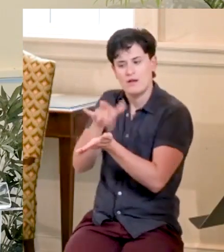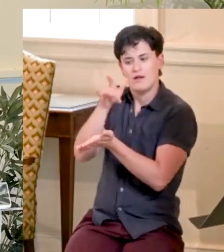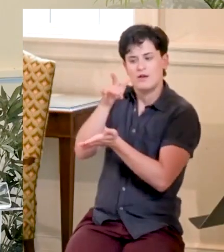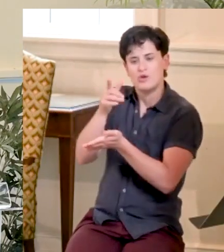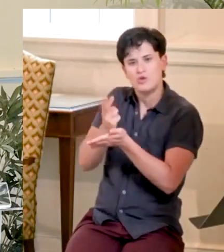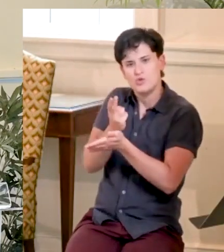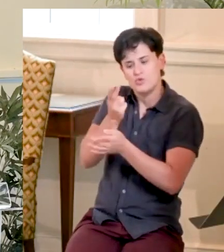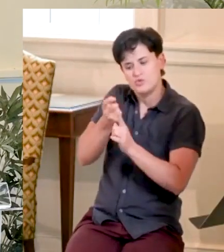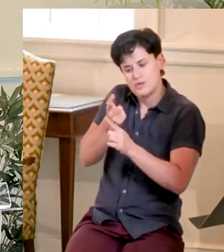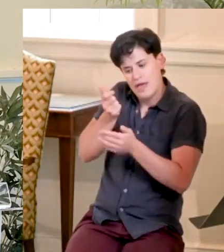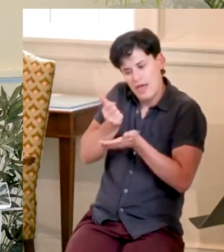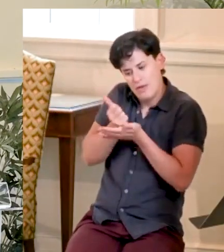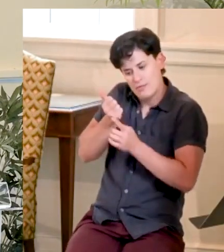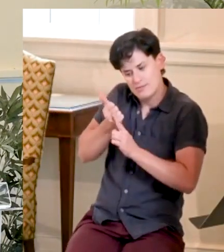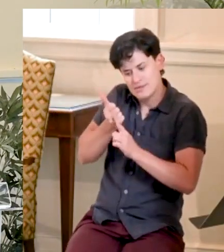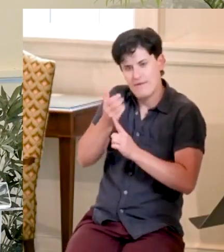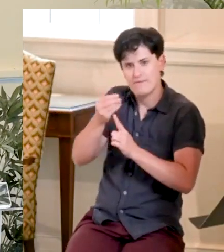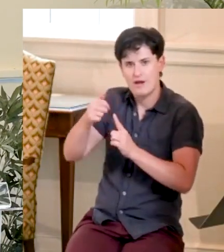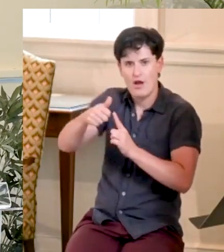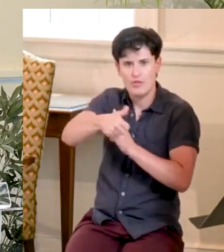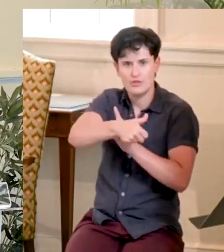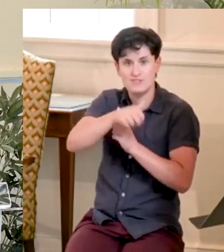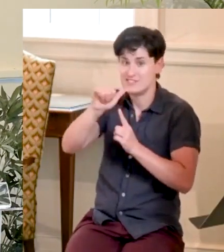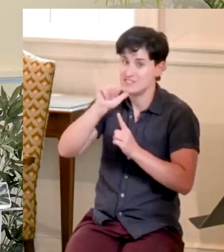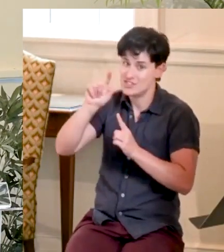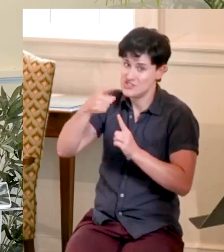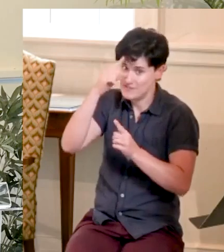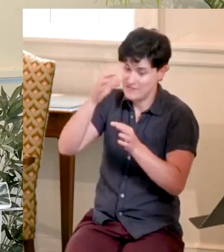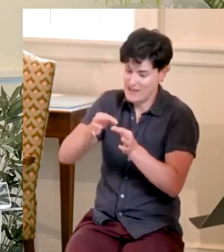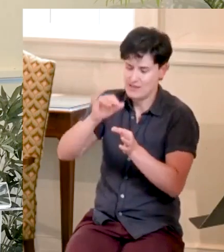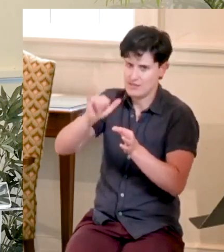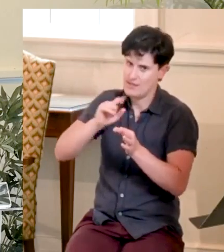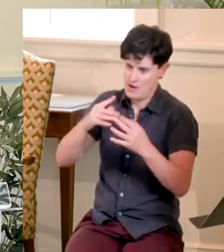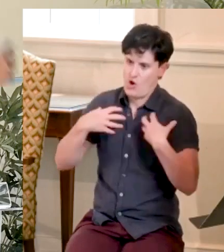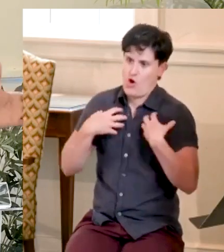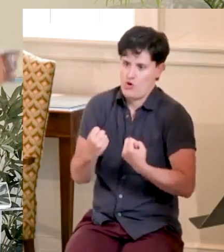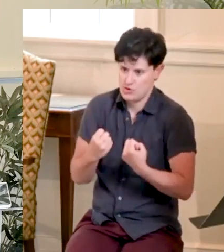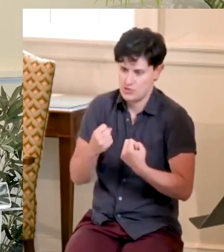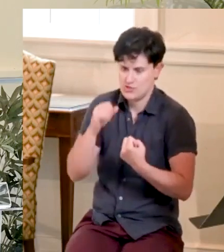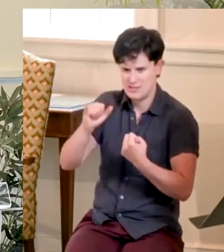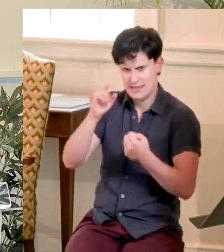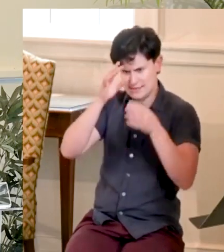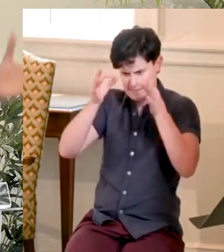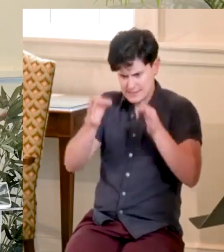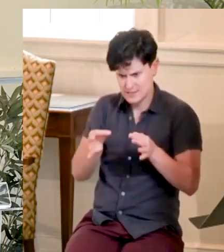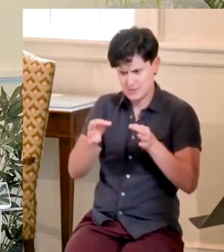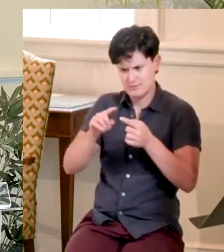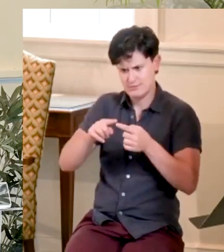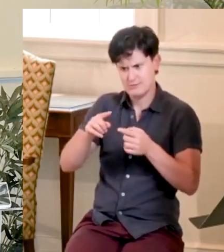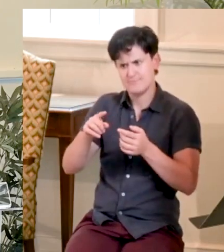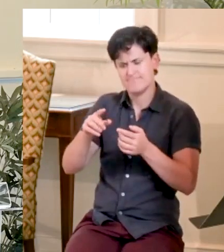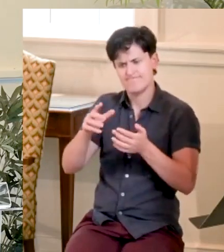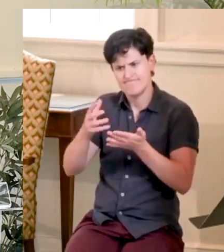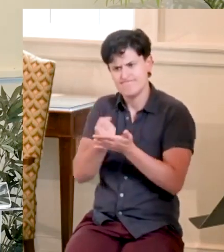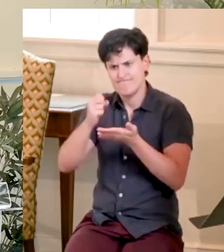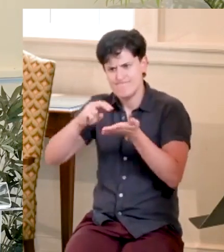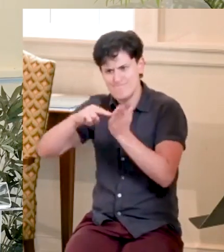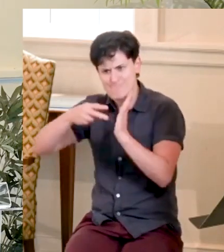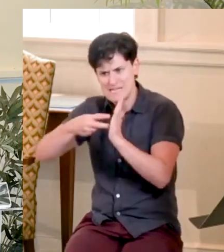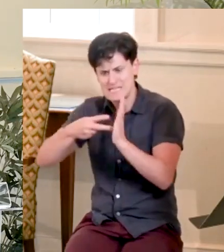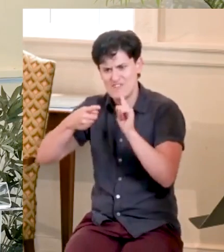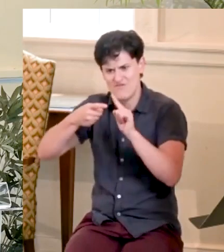That's not just faith, that's courage. It's the choice to make meaning out of the suffering and to